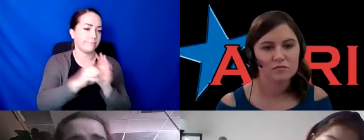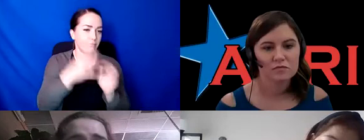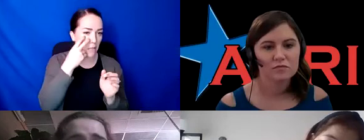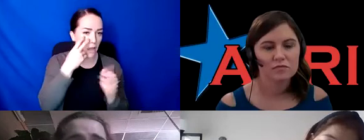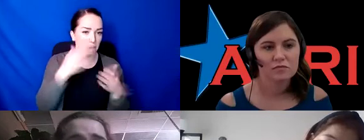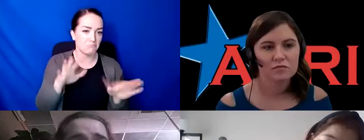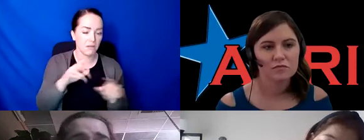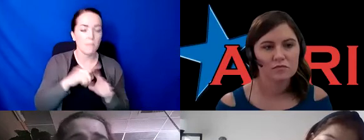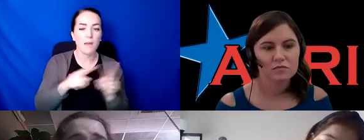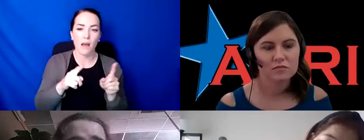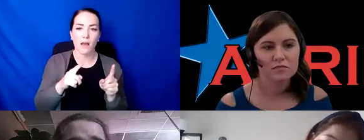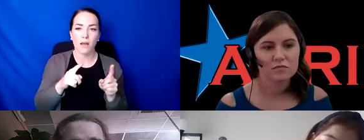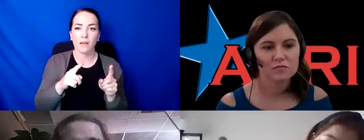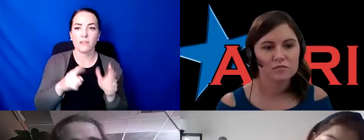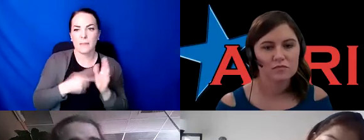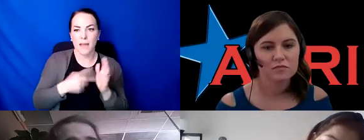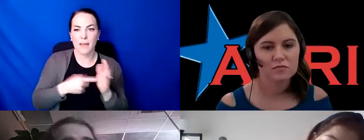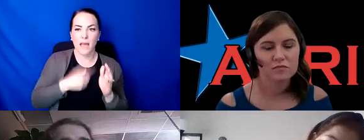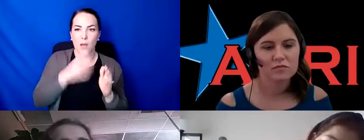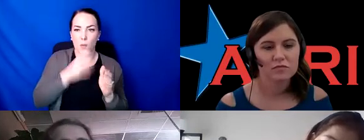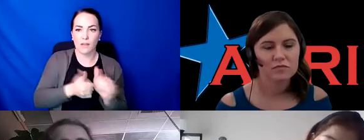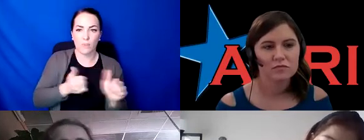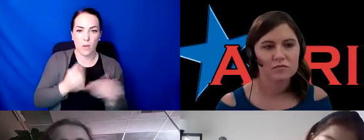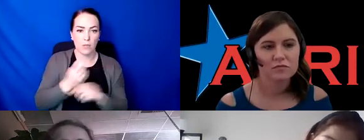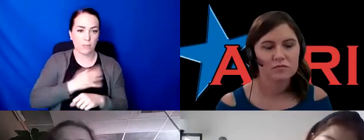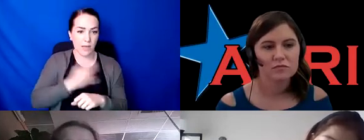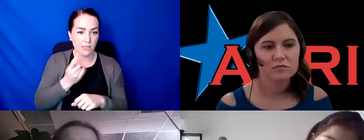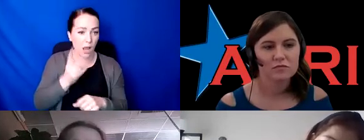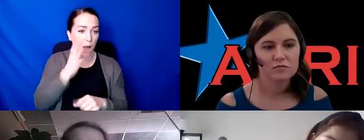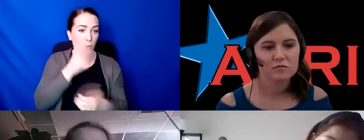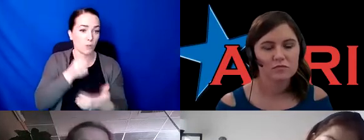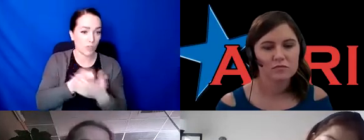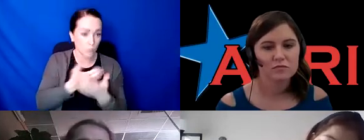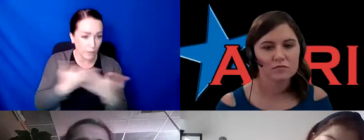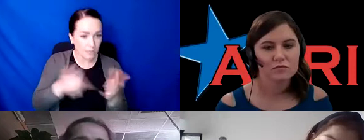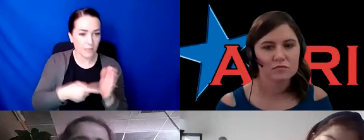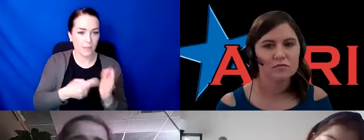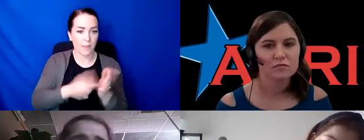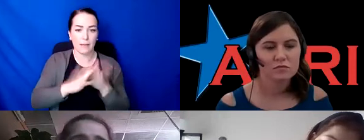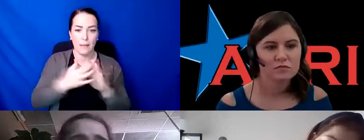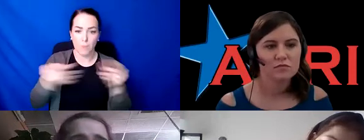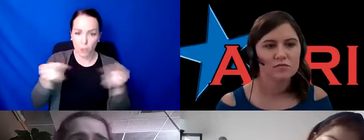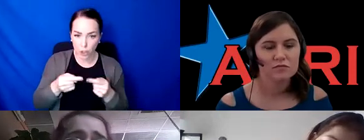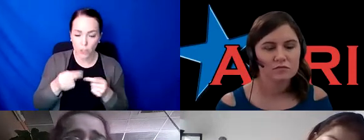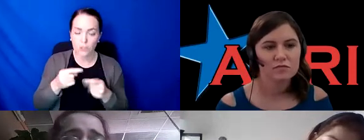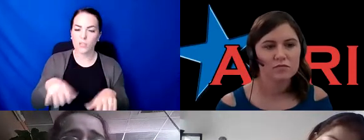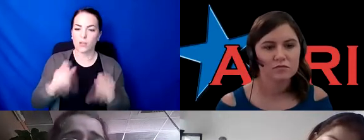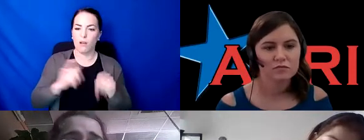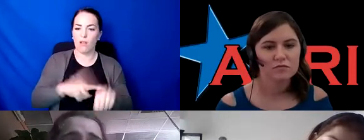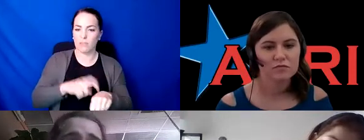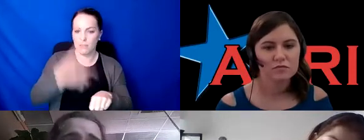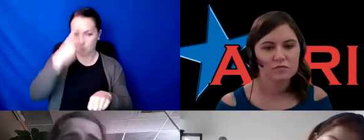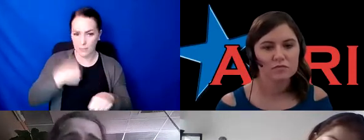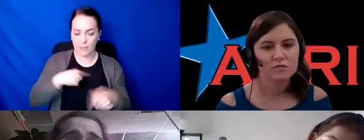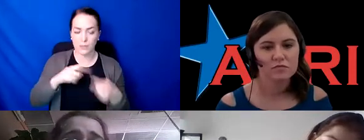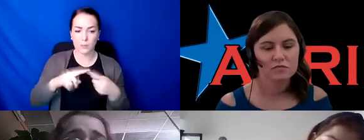run into things or get hurt because I wasn't. And it took a long time for me to accept, that